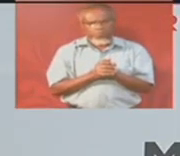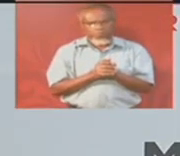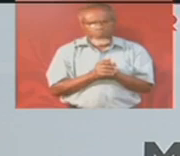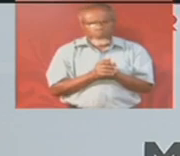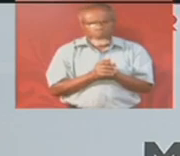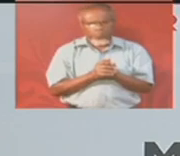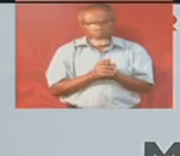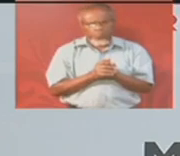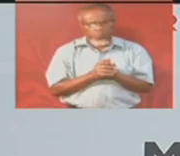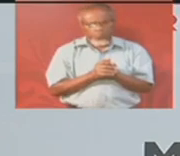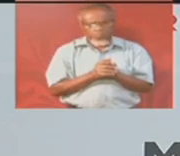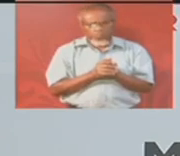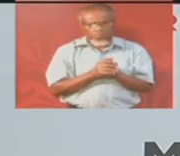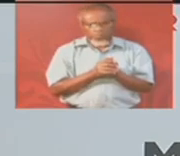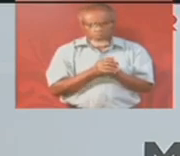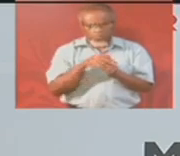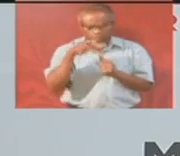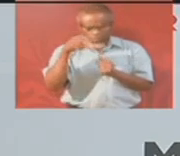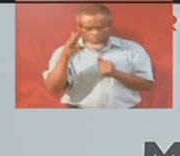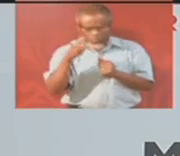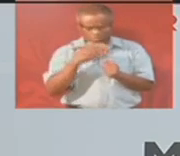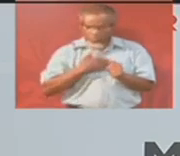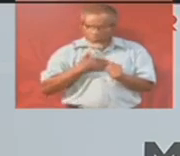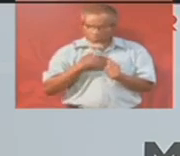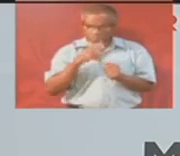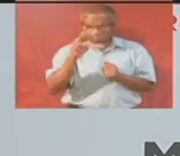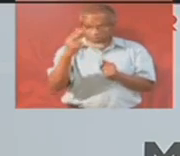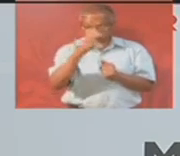your second question?